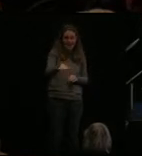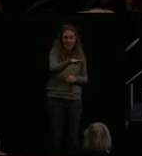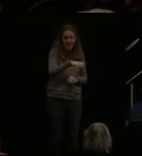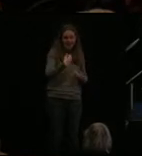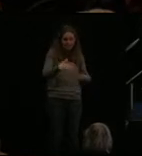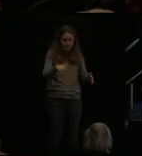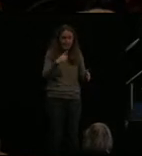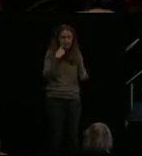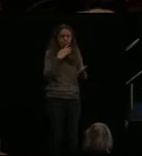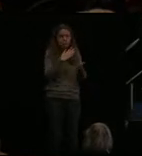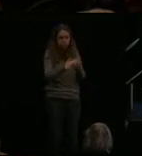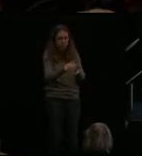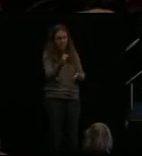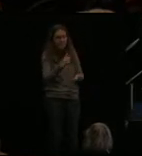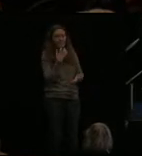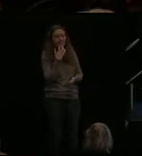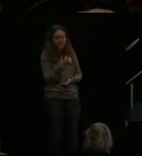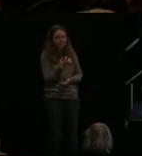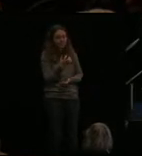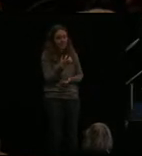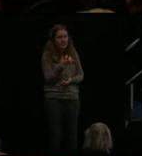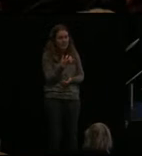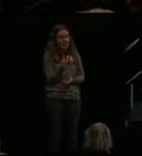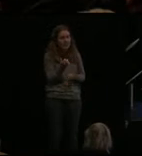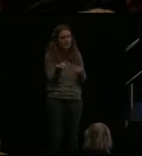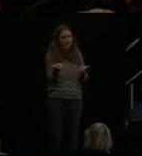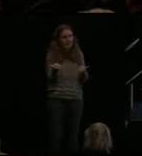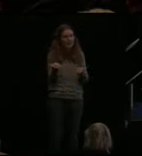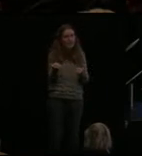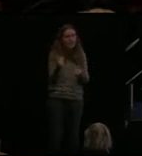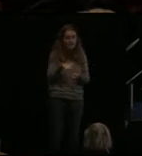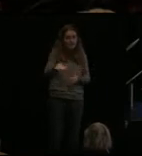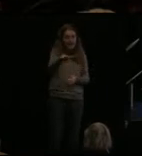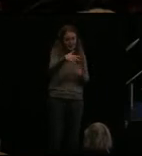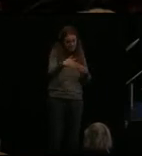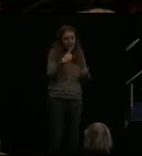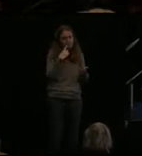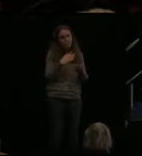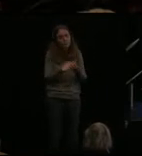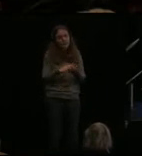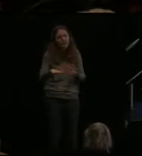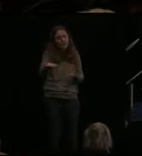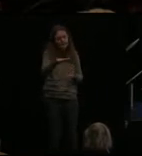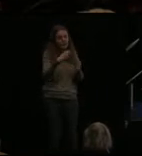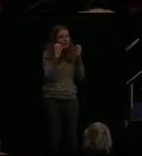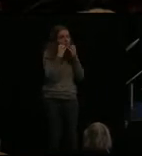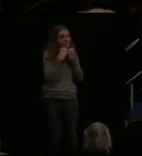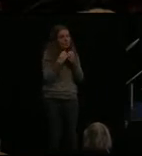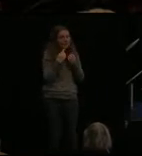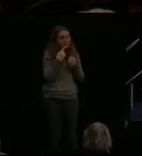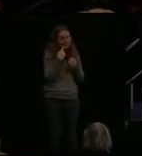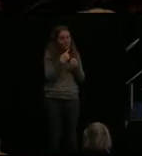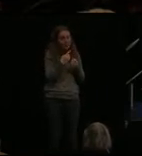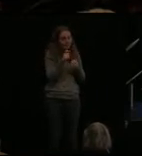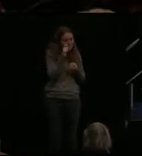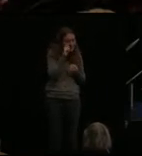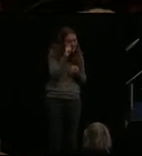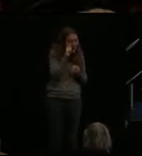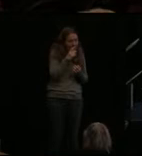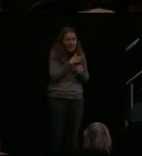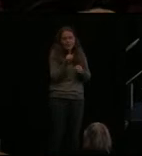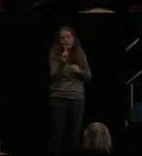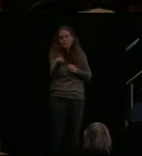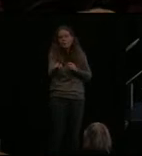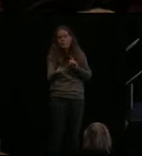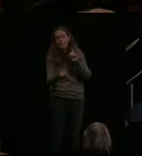promised to the people of Israel, okay? That land was promised to them. And Moses sent spies to go